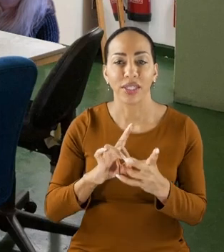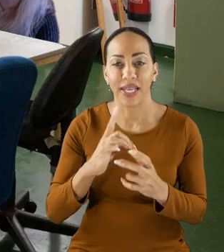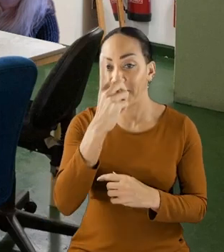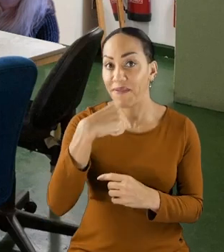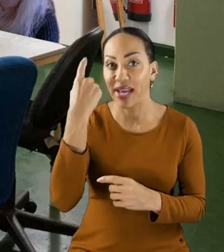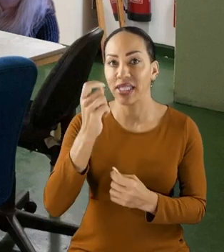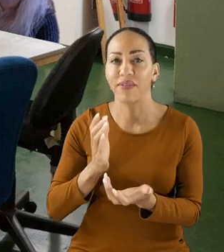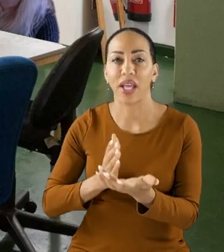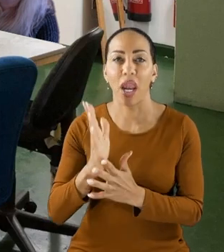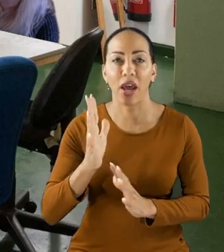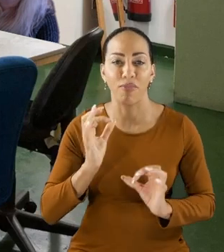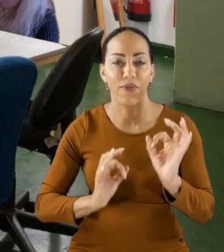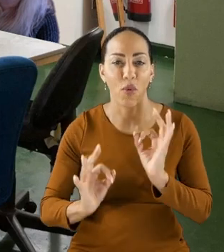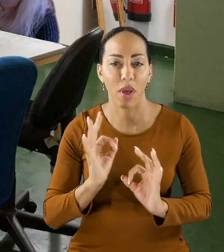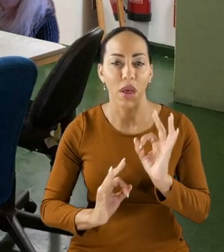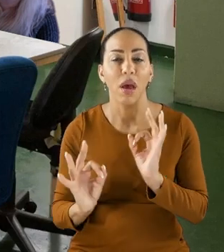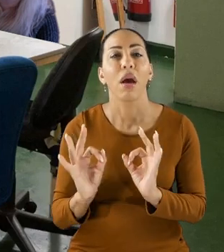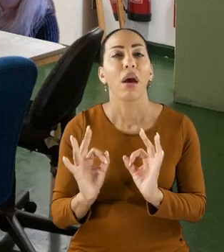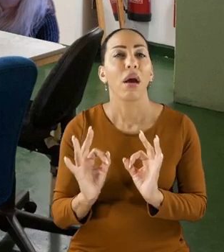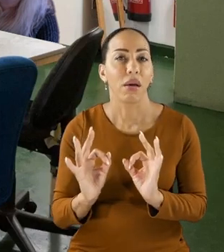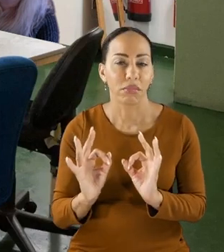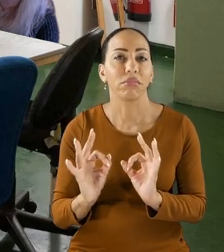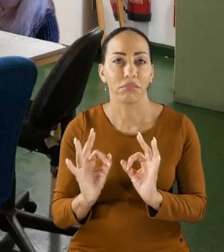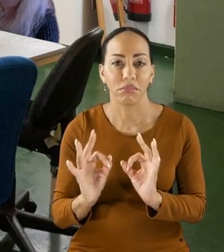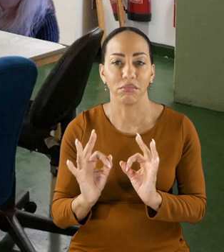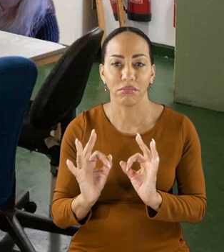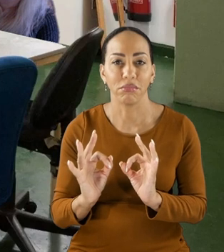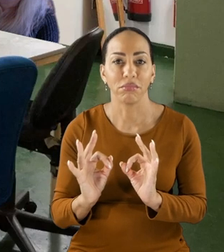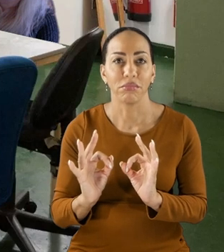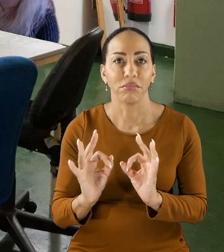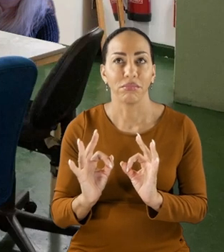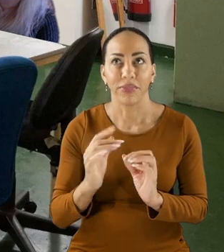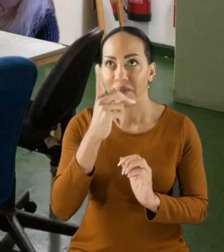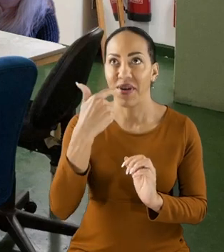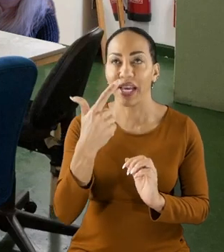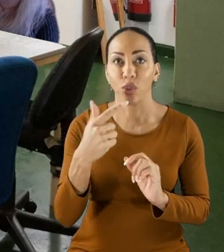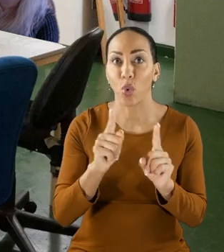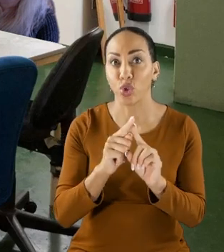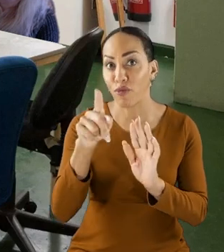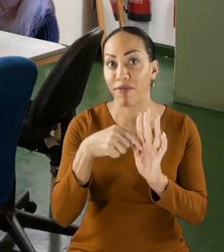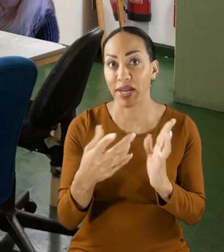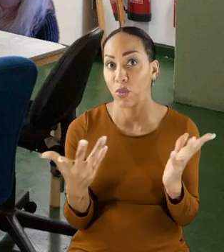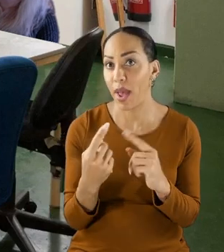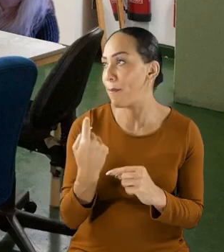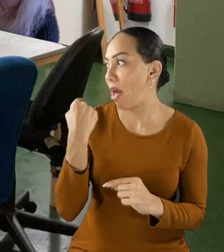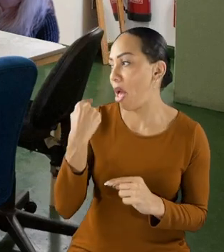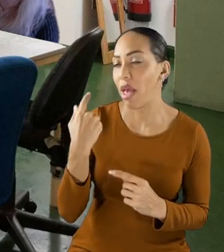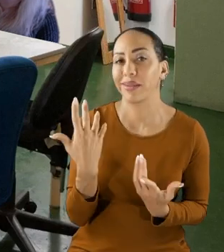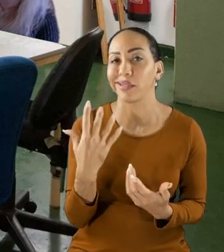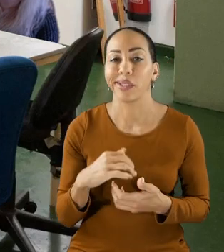performer physically in the theatre also being the face on the screen behind, so